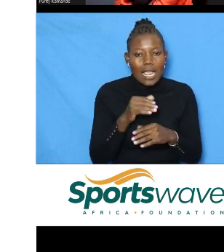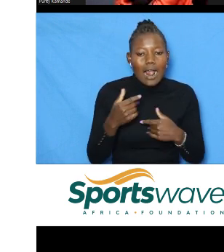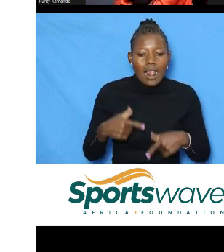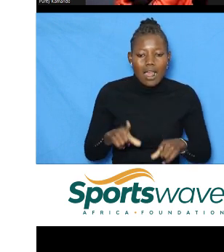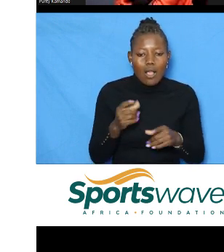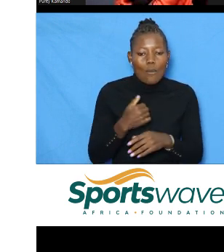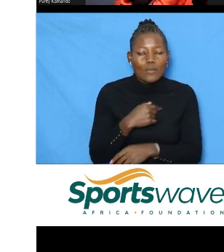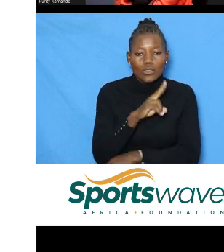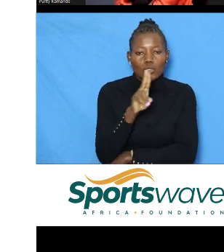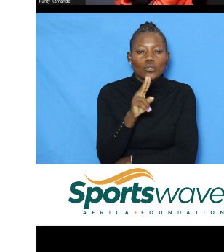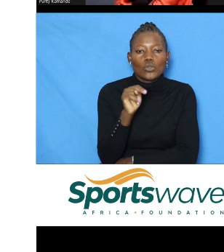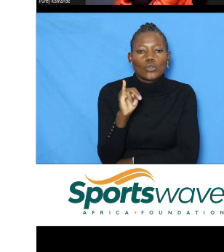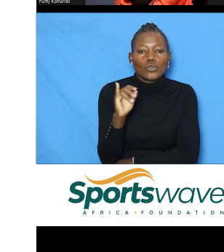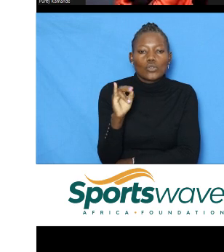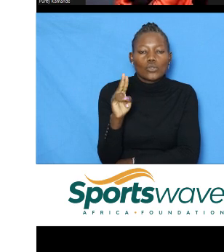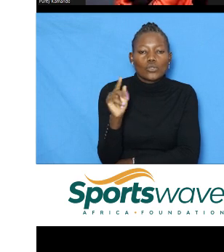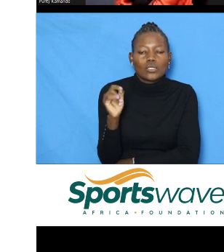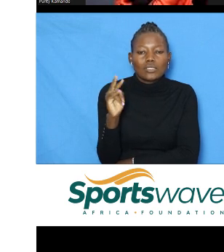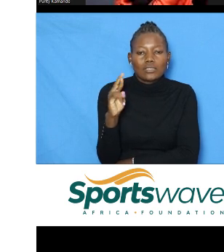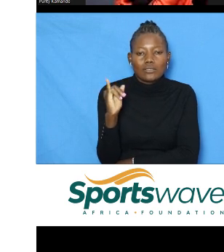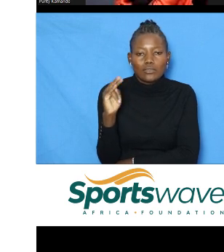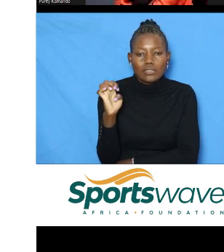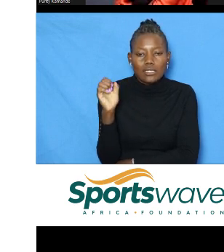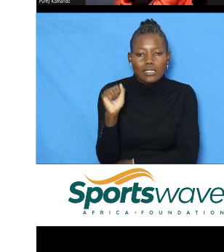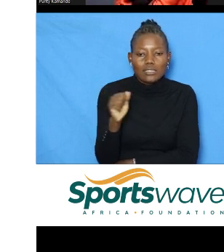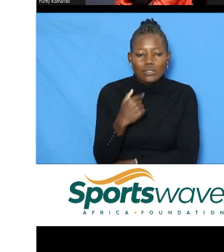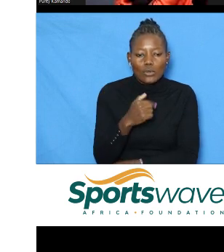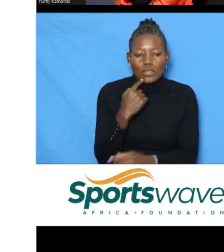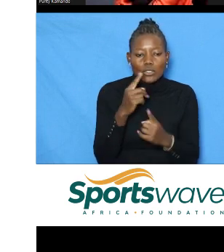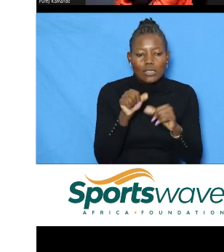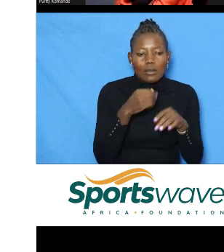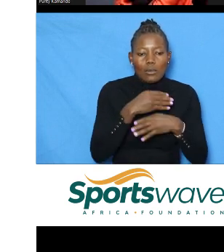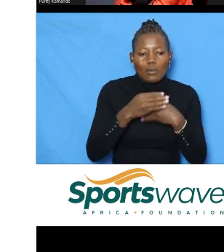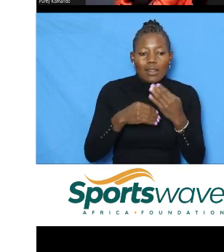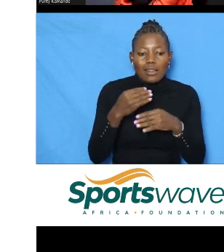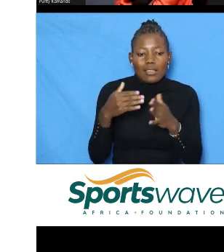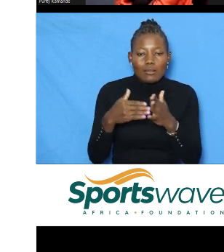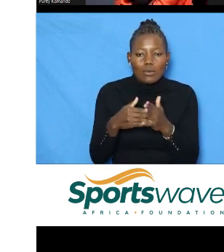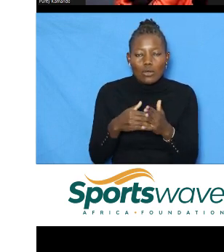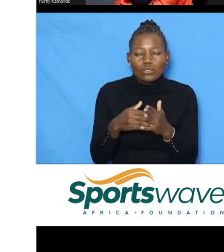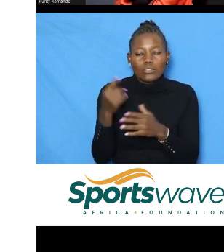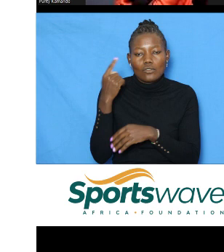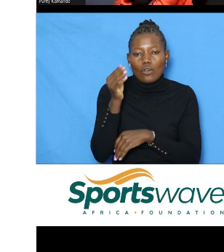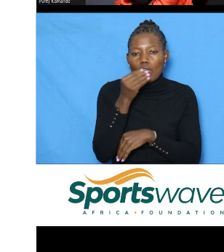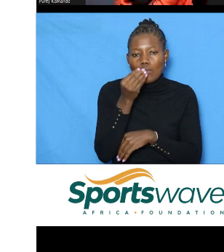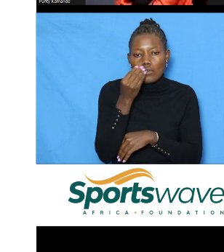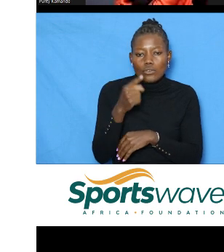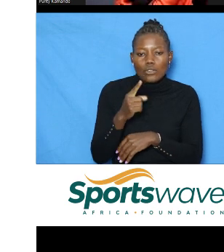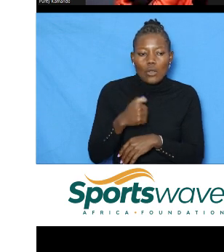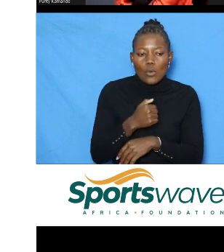this particular case. So when we talk of nutrients, you're talking about the building blocks of when it comes to your food. So we